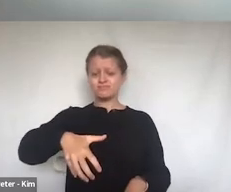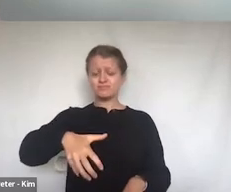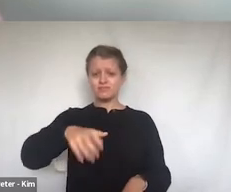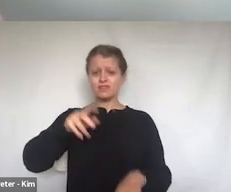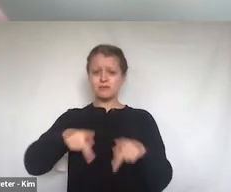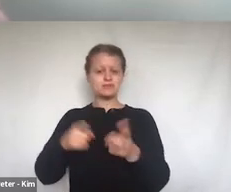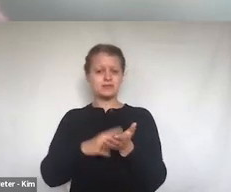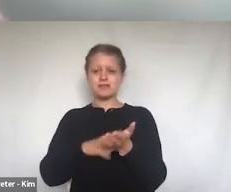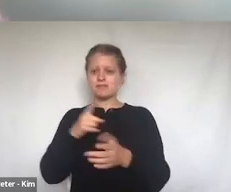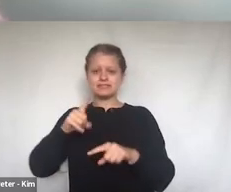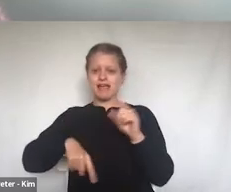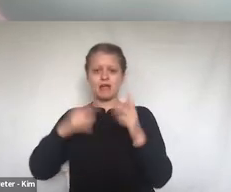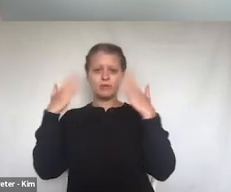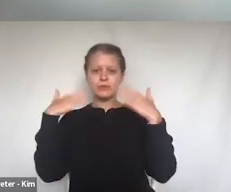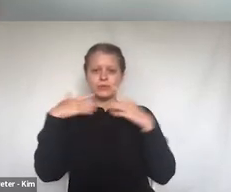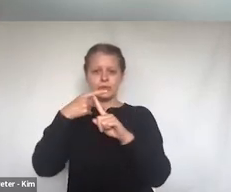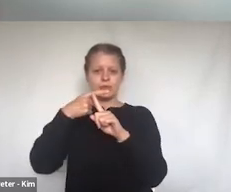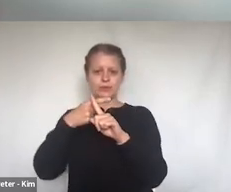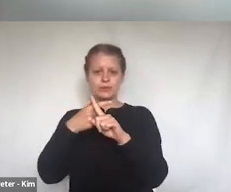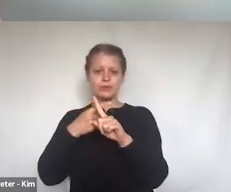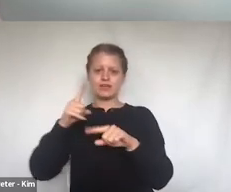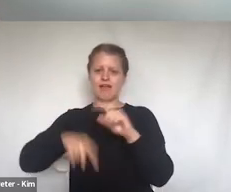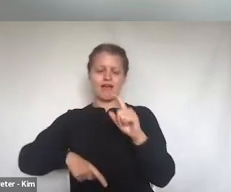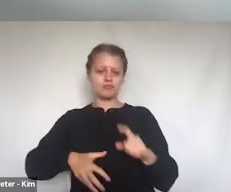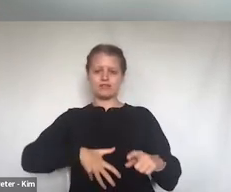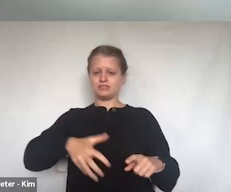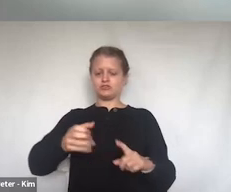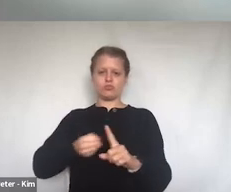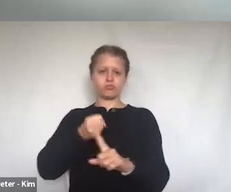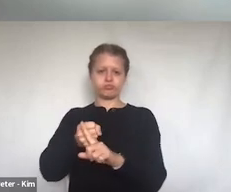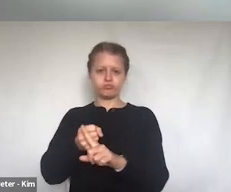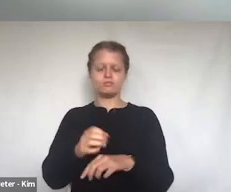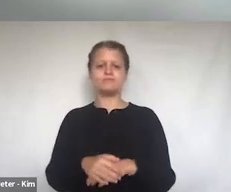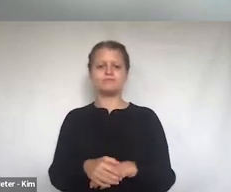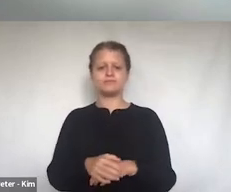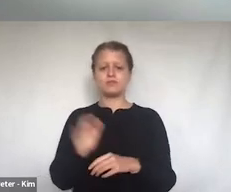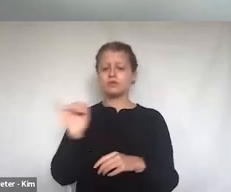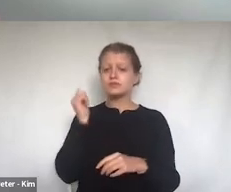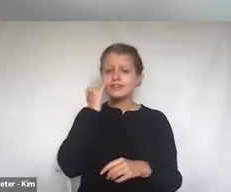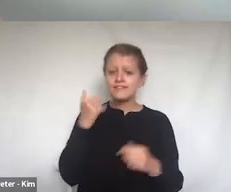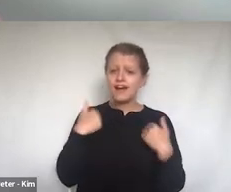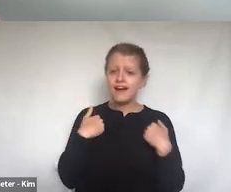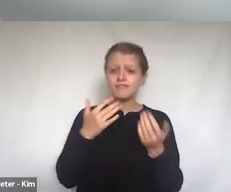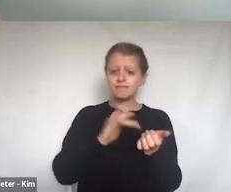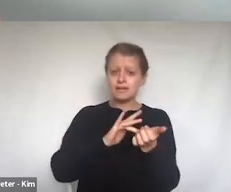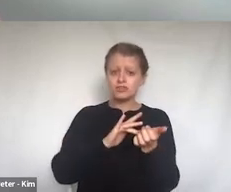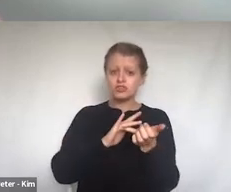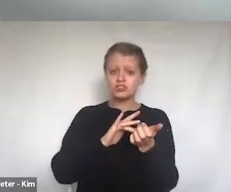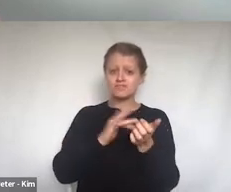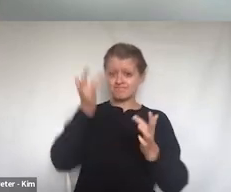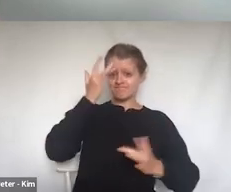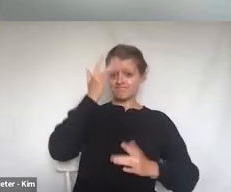their bodies to cool off because of all of the changes of pregnancy. As well, a number of pre-existing health conditions can place people at higher risk.